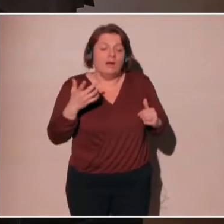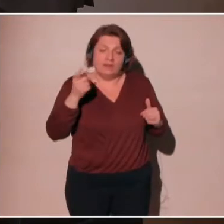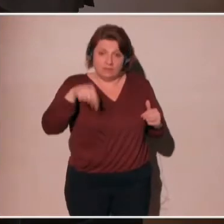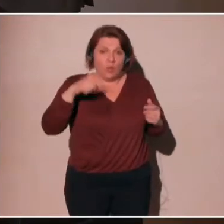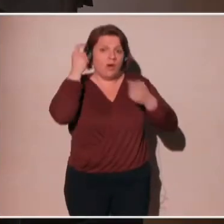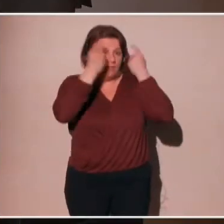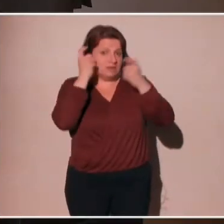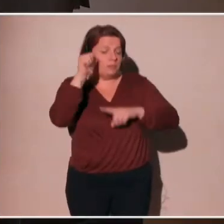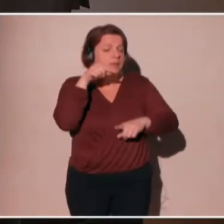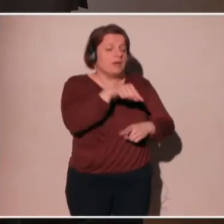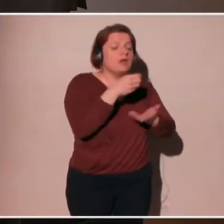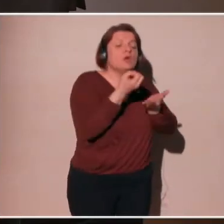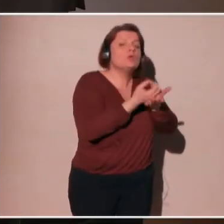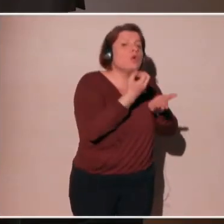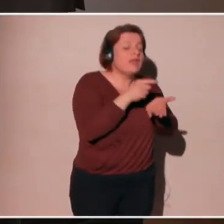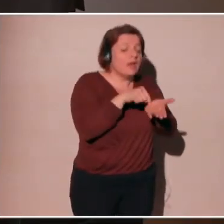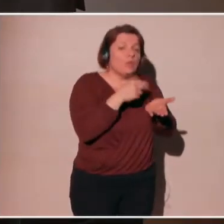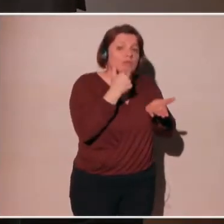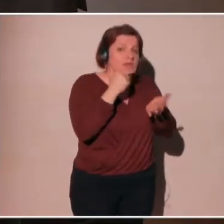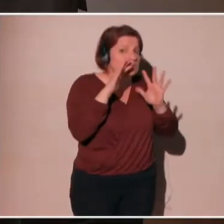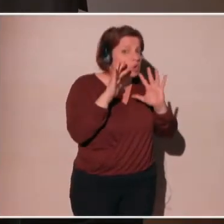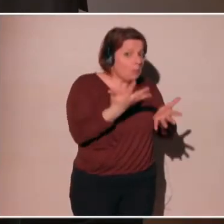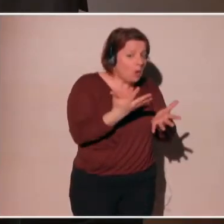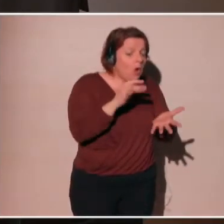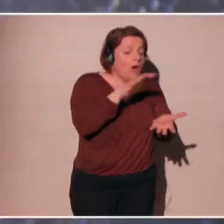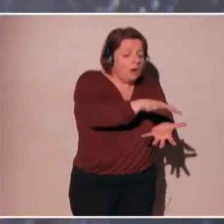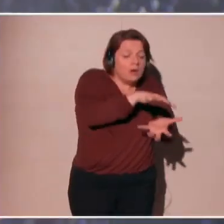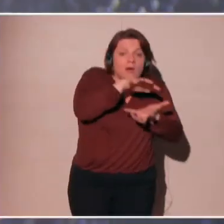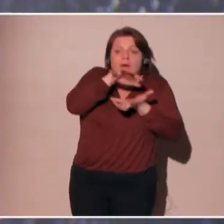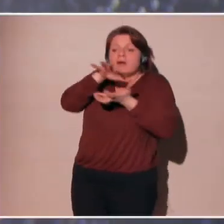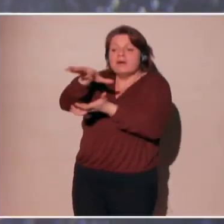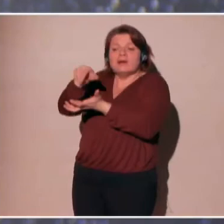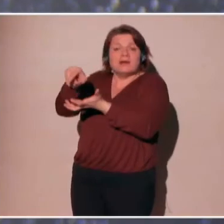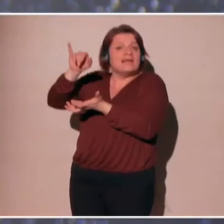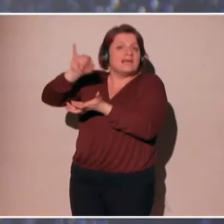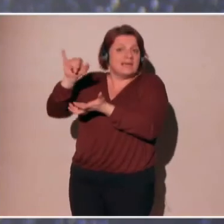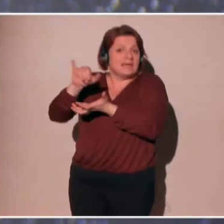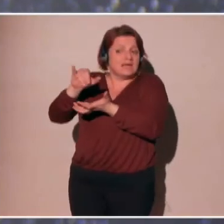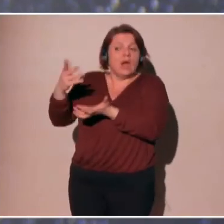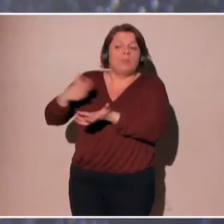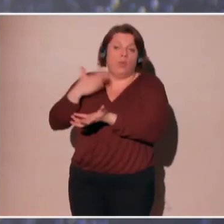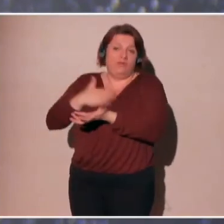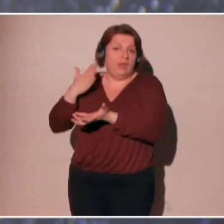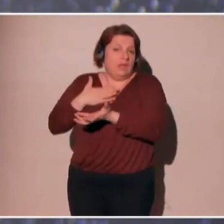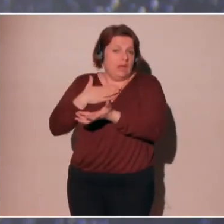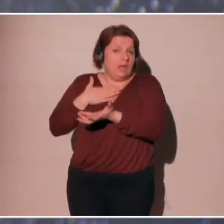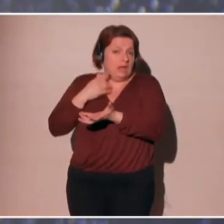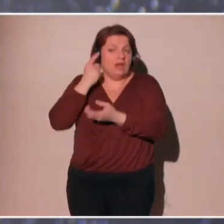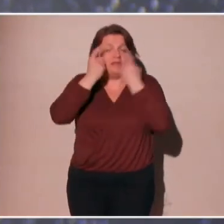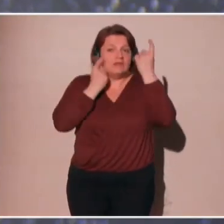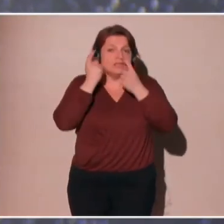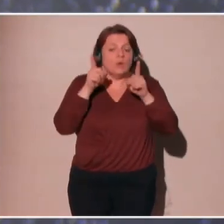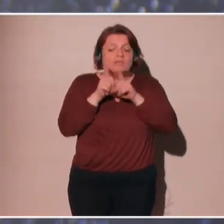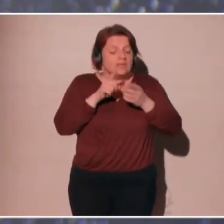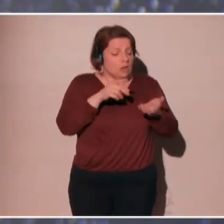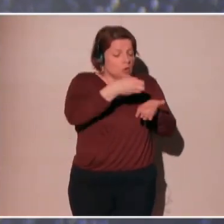about how we want to use this data, who should have access to it, for